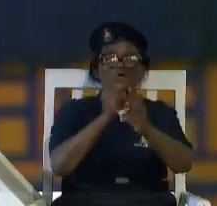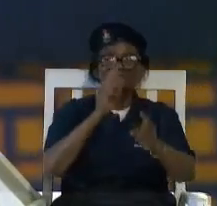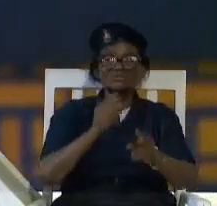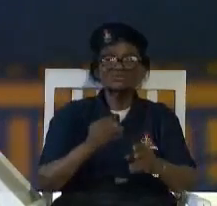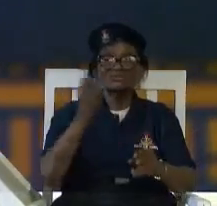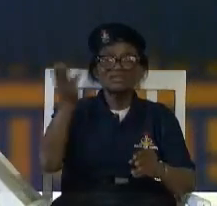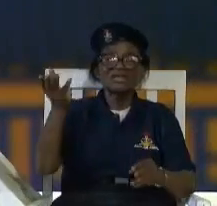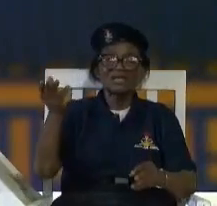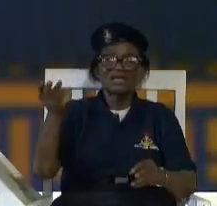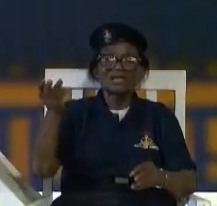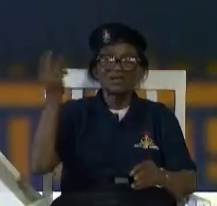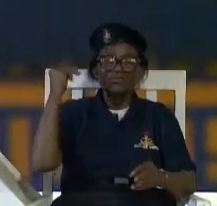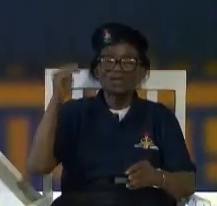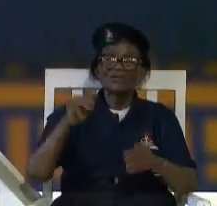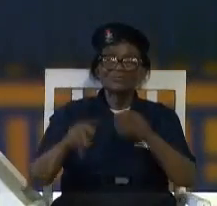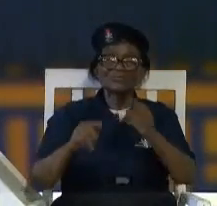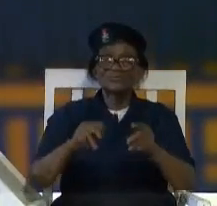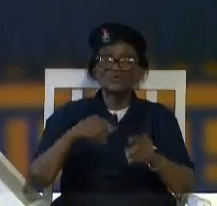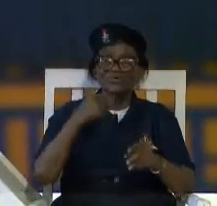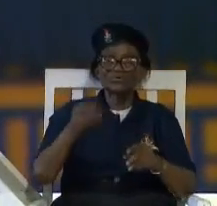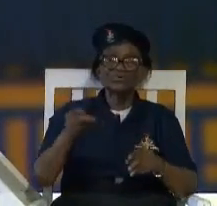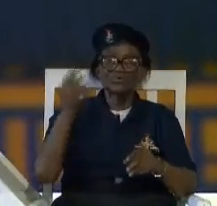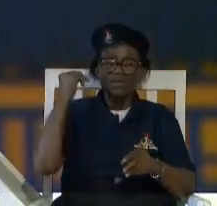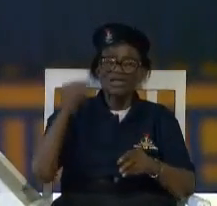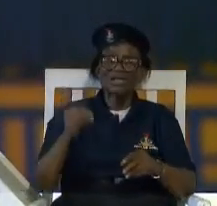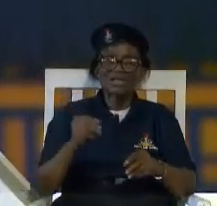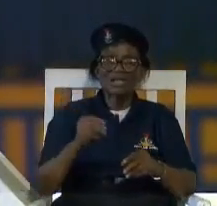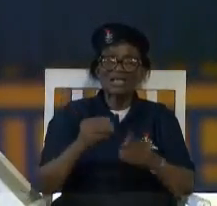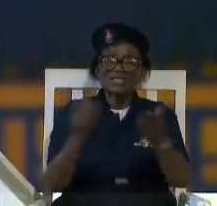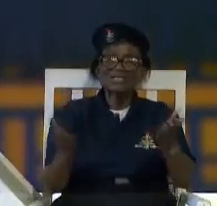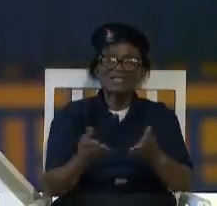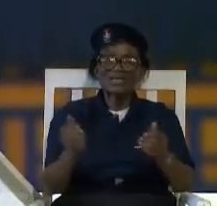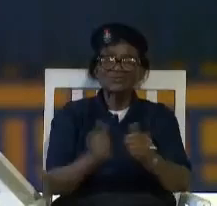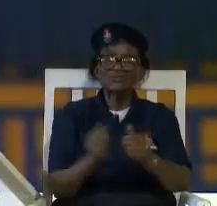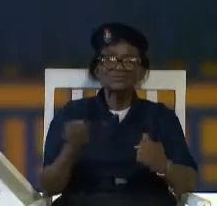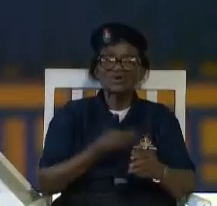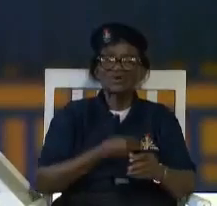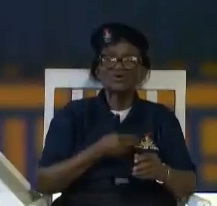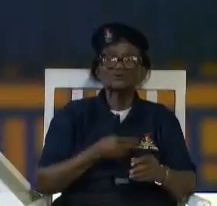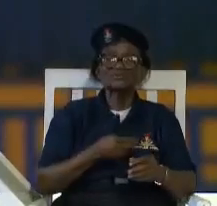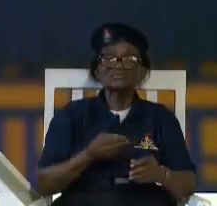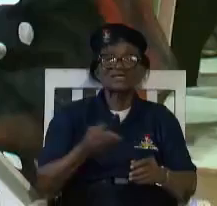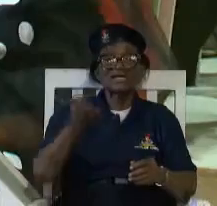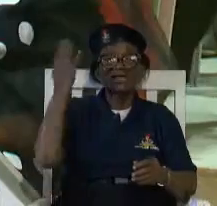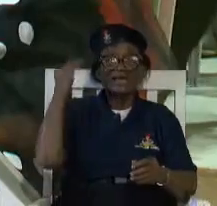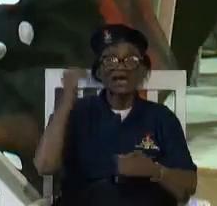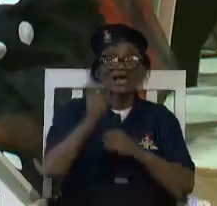There were people who were here with us last year who had gone to rest now.